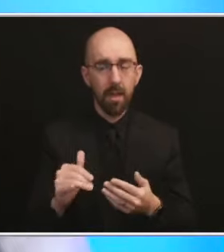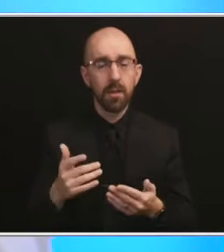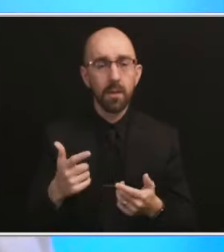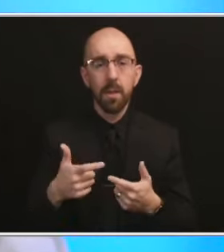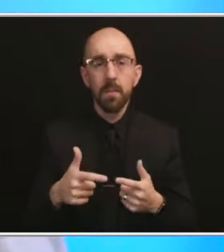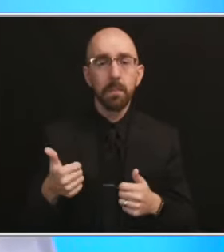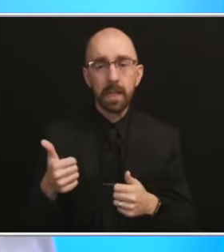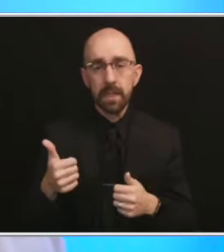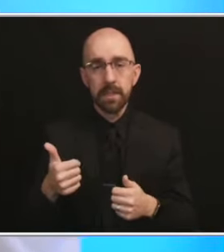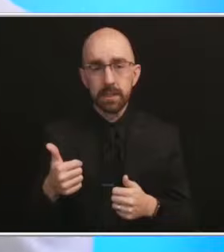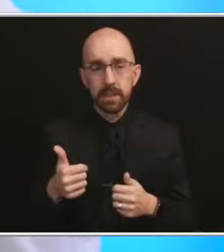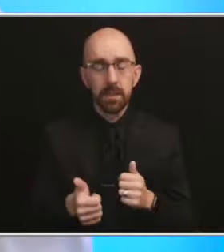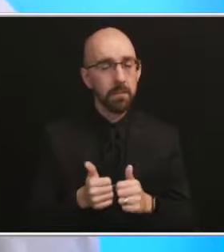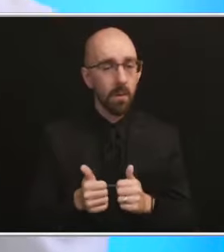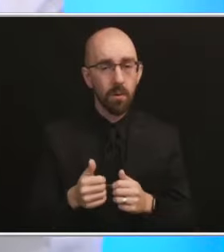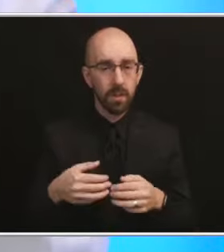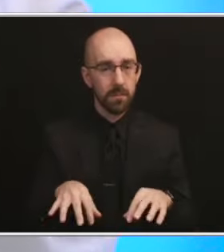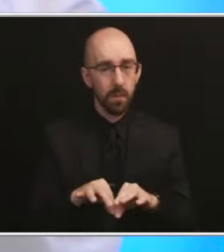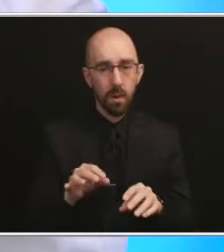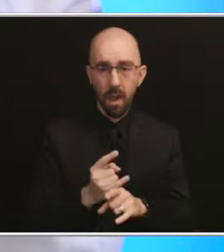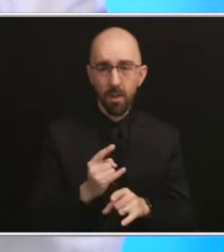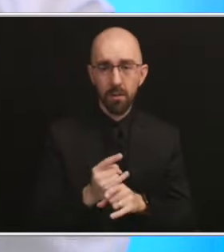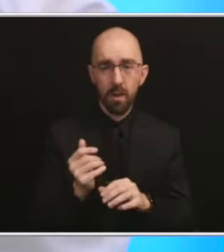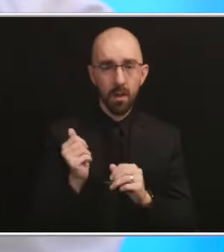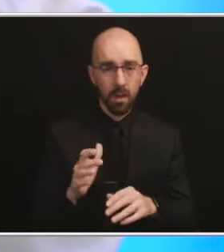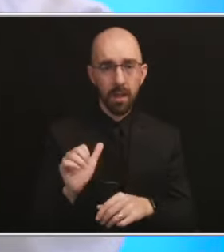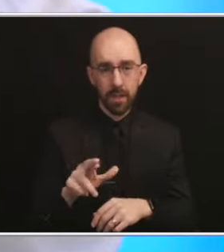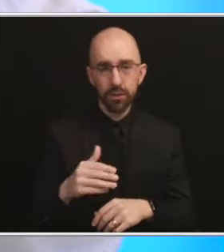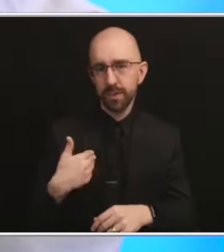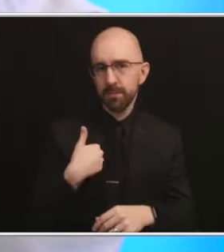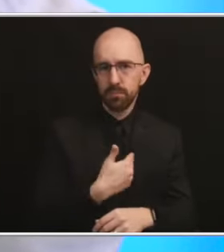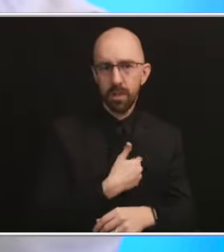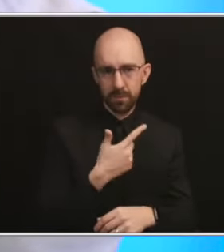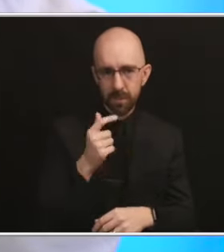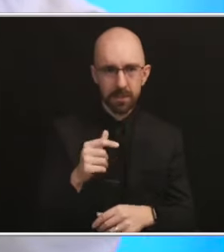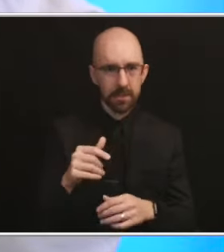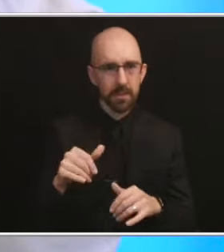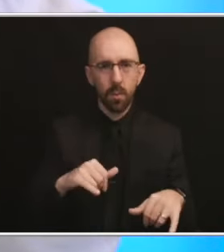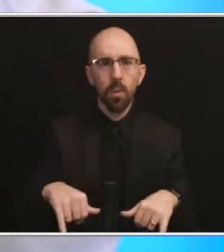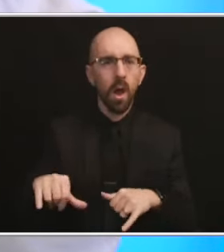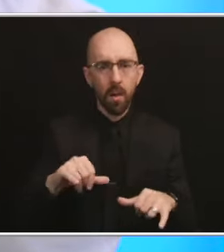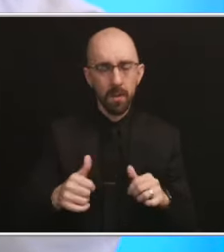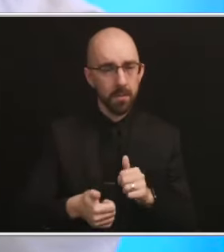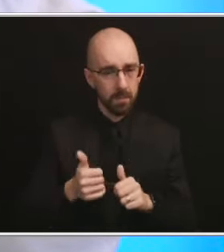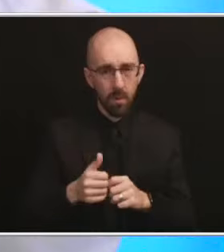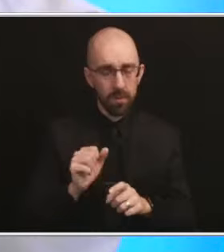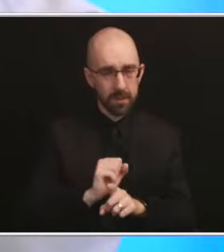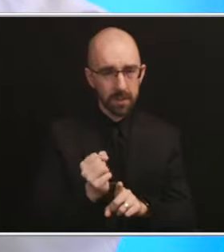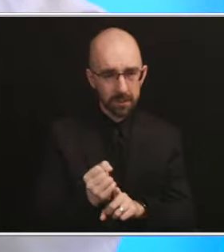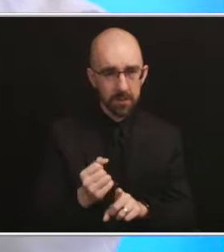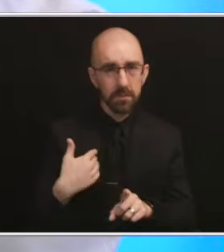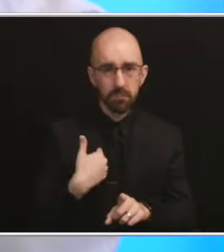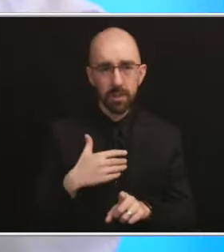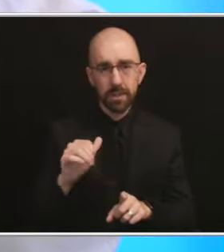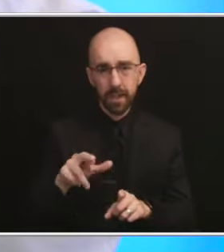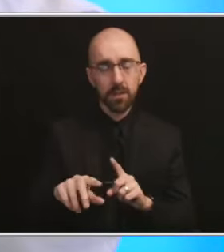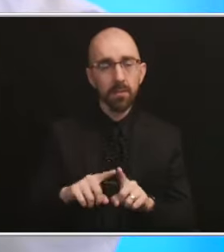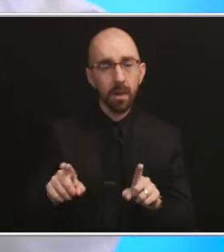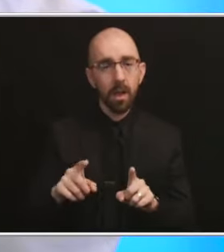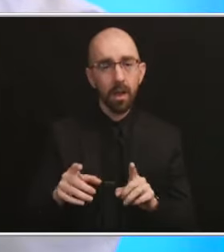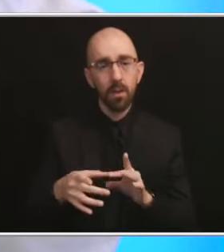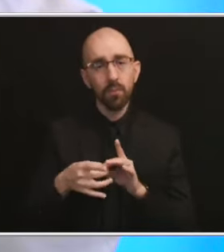The most important alcohol-induced cancer is breast cancer, just because it's so common, and the most cases are breast cancer. But the relative increase